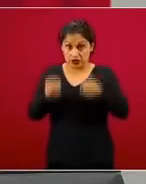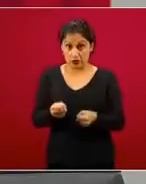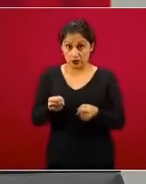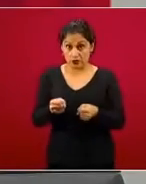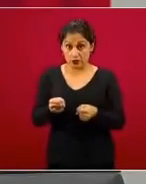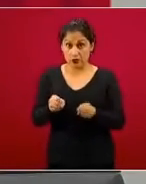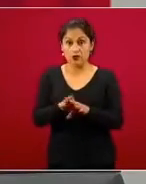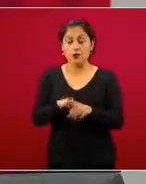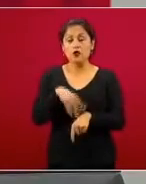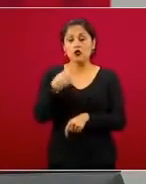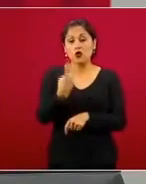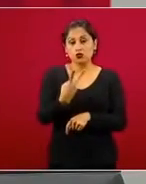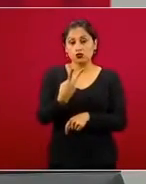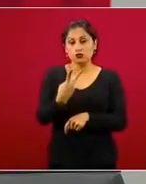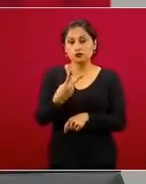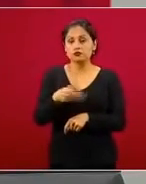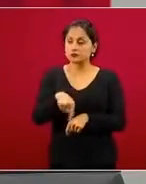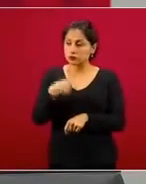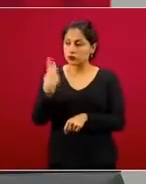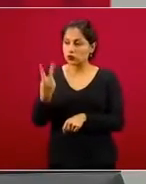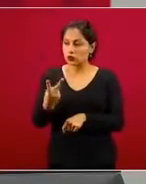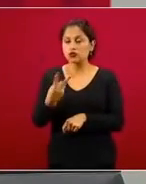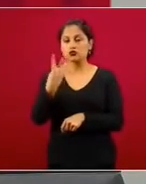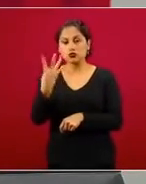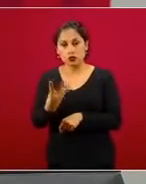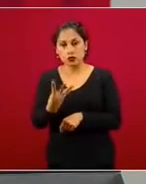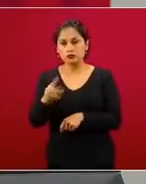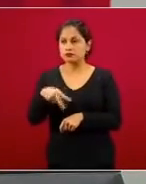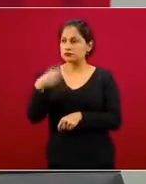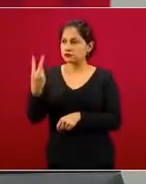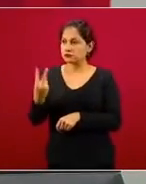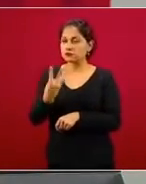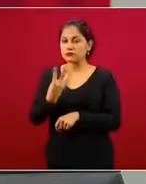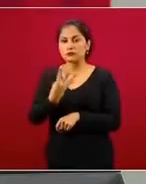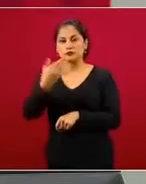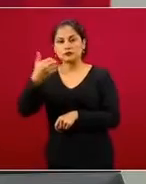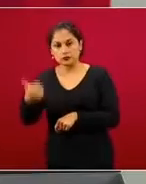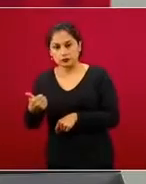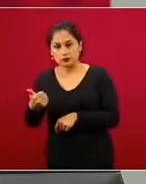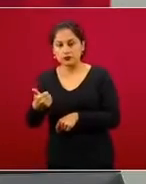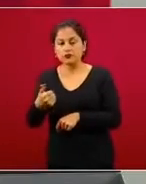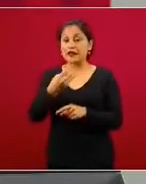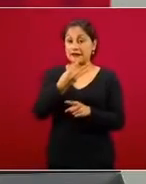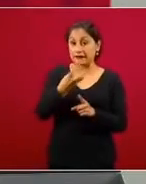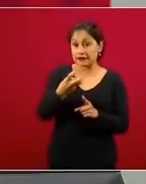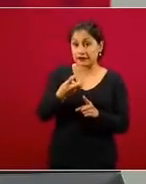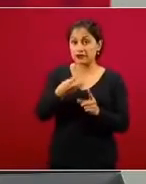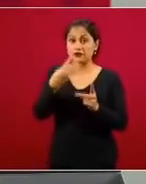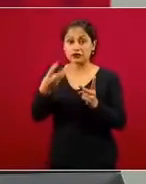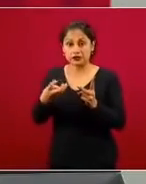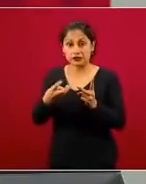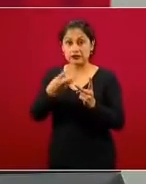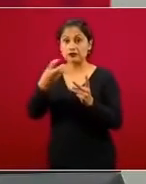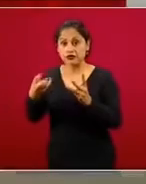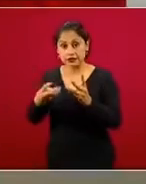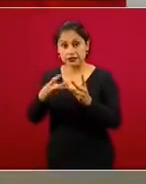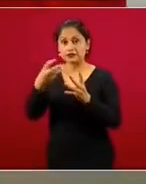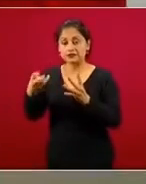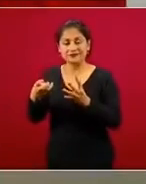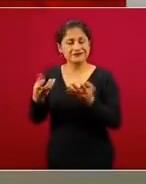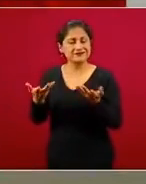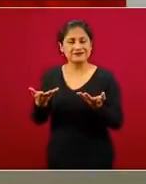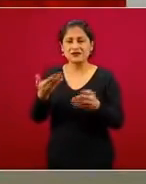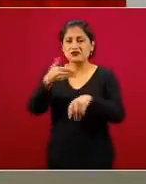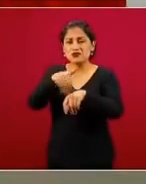one of the day before, but not in a linear fashion. Yeah? It's not like